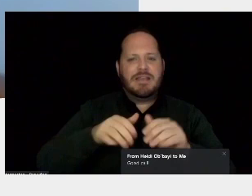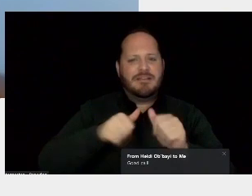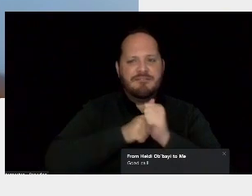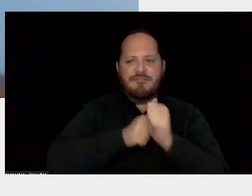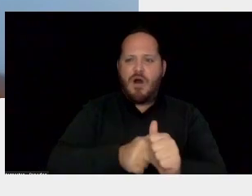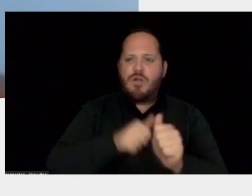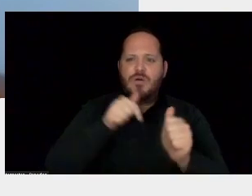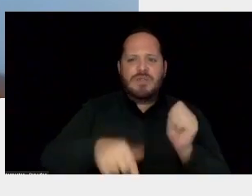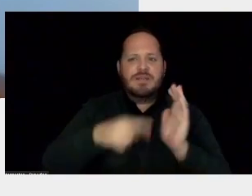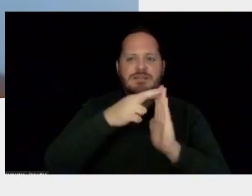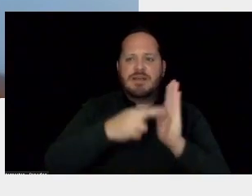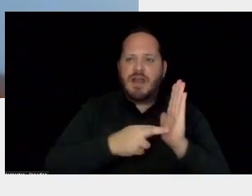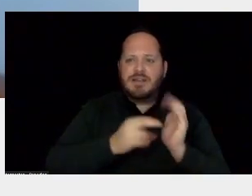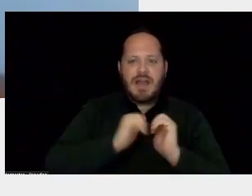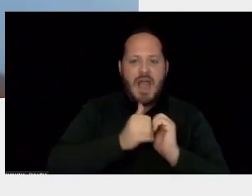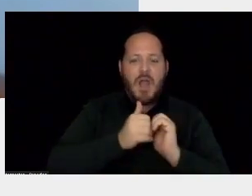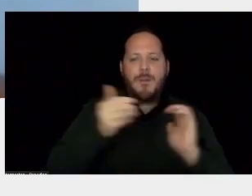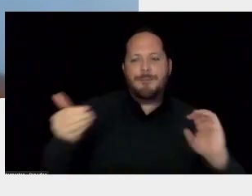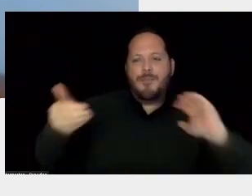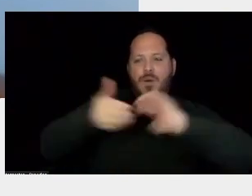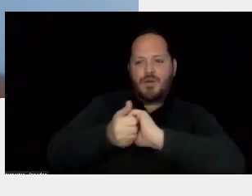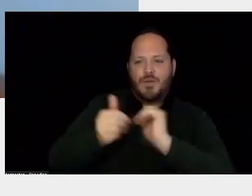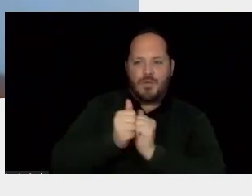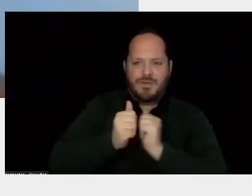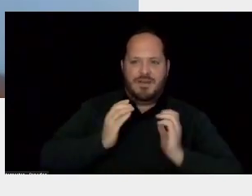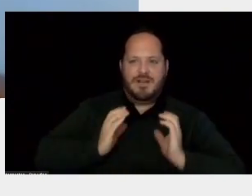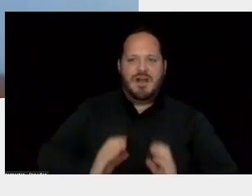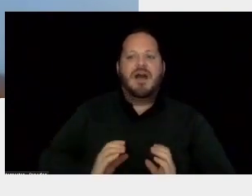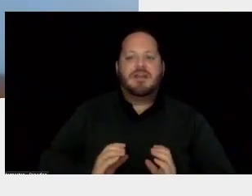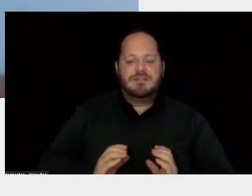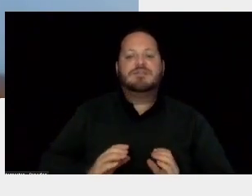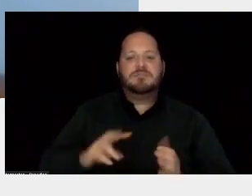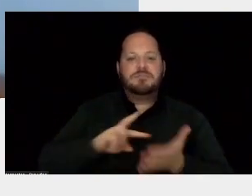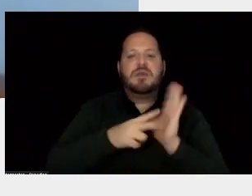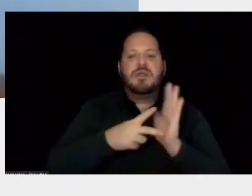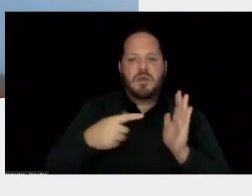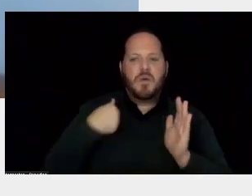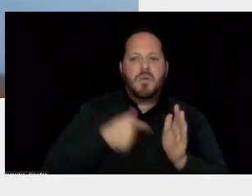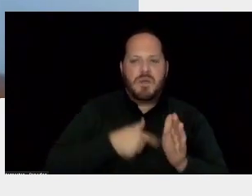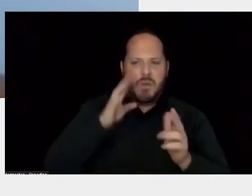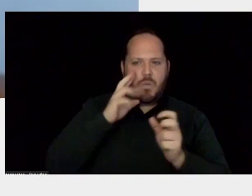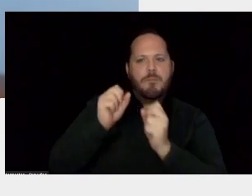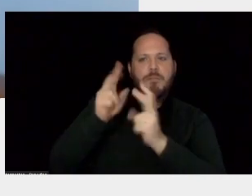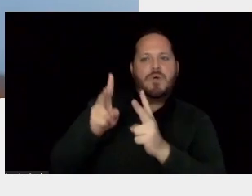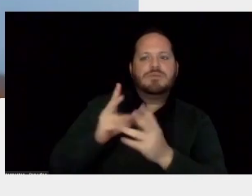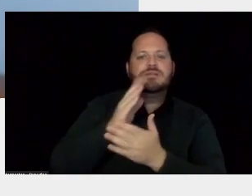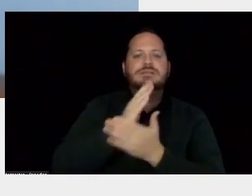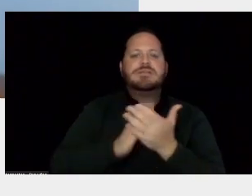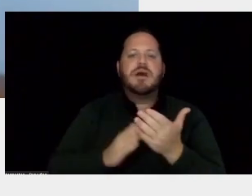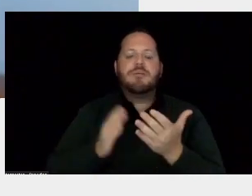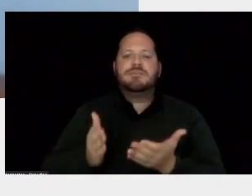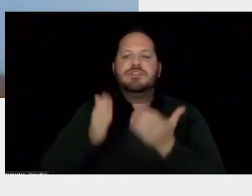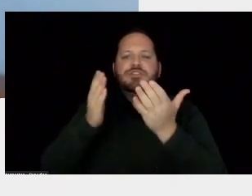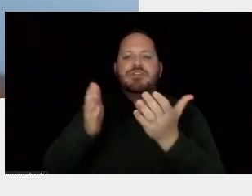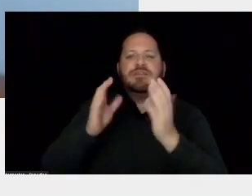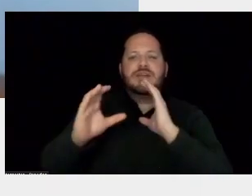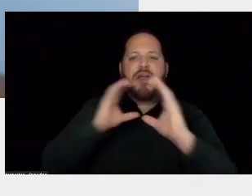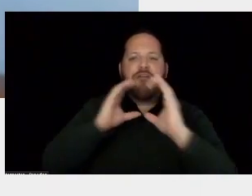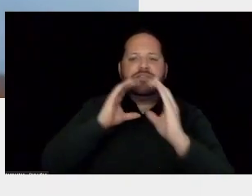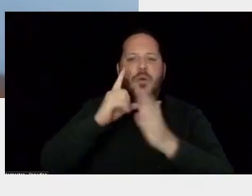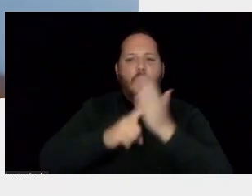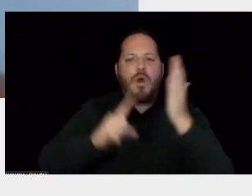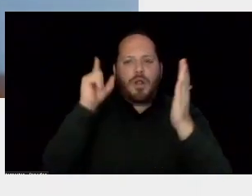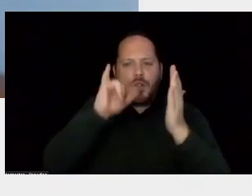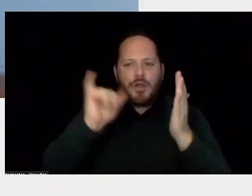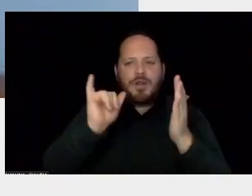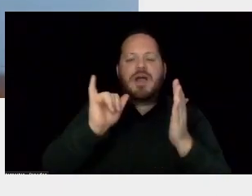partnership with your client. So we'll be posting some suggested conversations and talking points that you can discuss with your client on